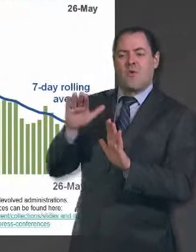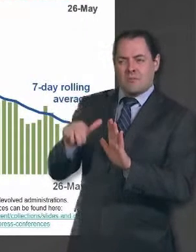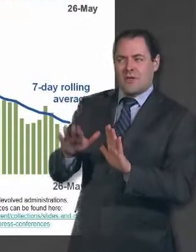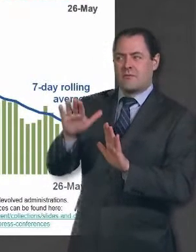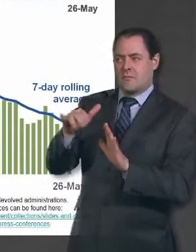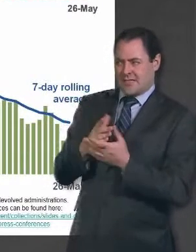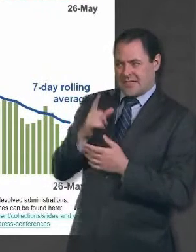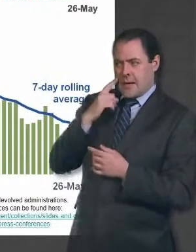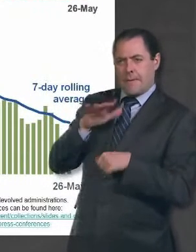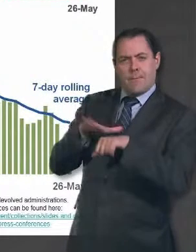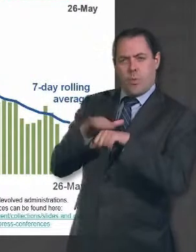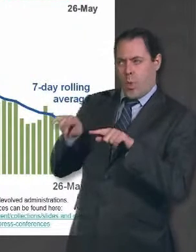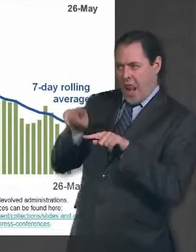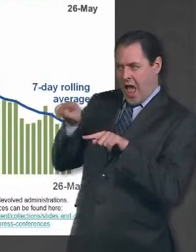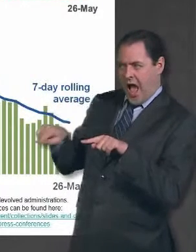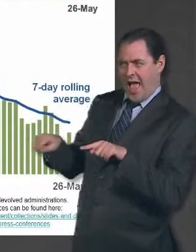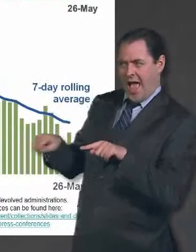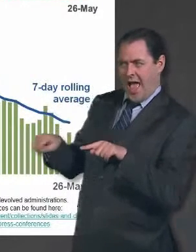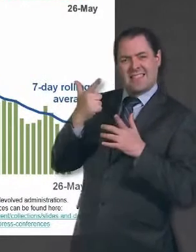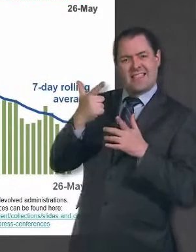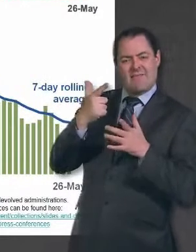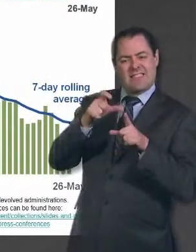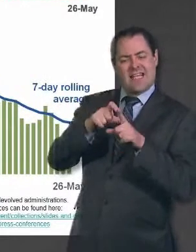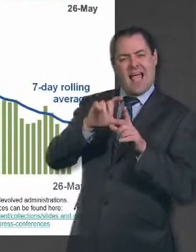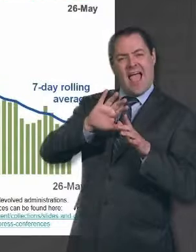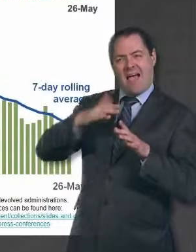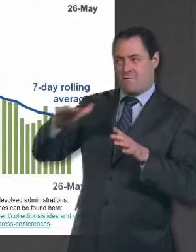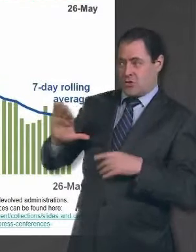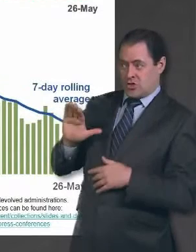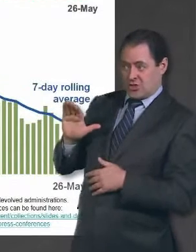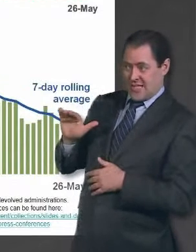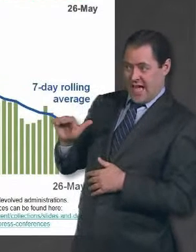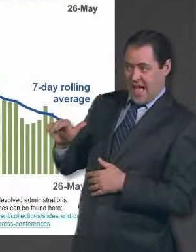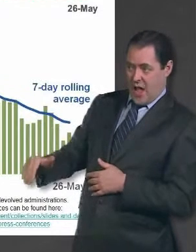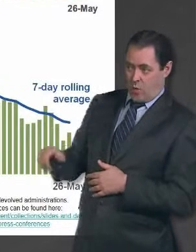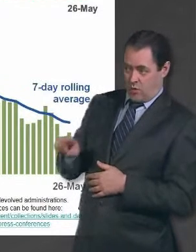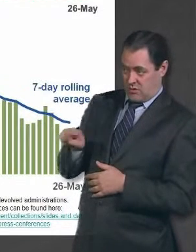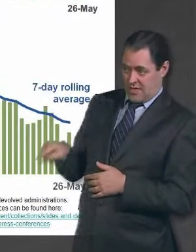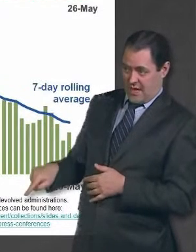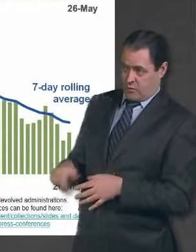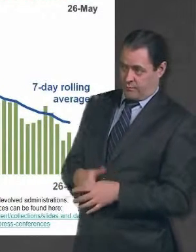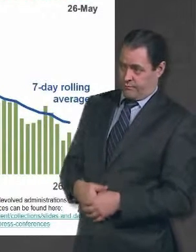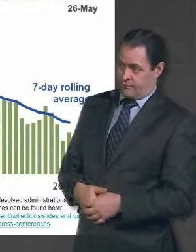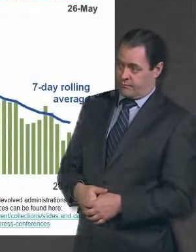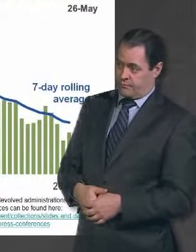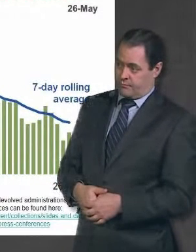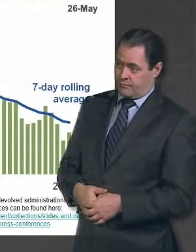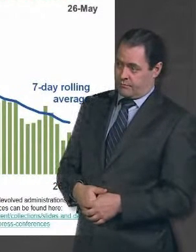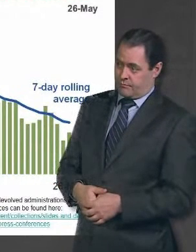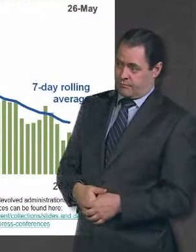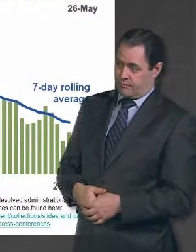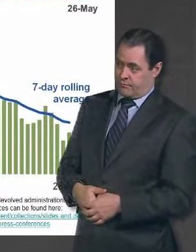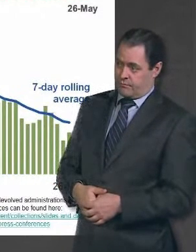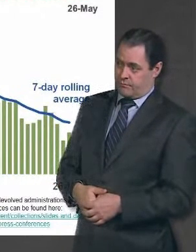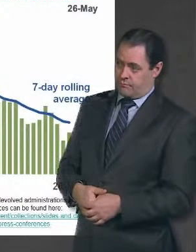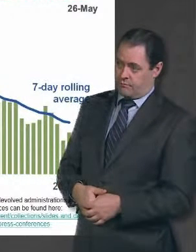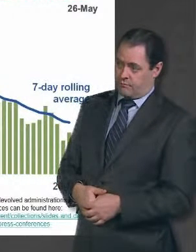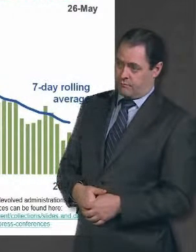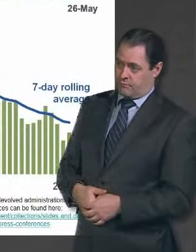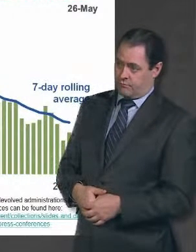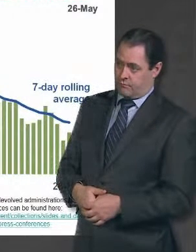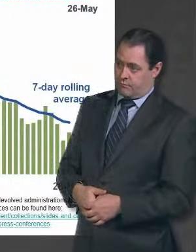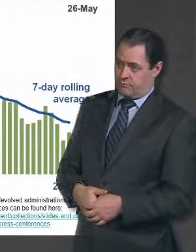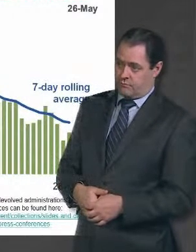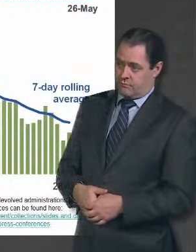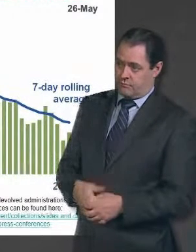clearly downwards, which is encouraging. It's important to understand that the number 2004 is